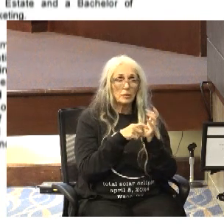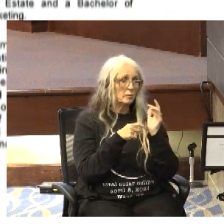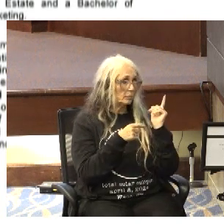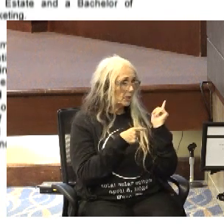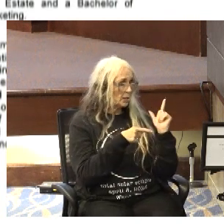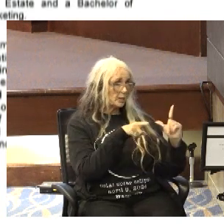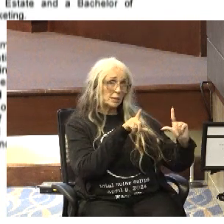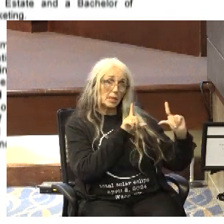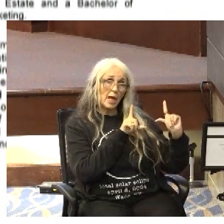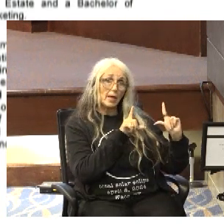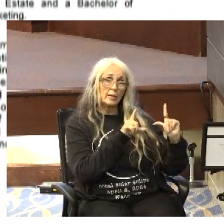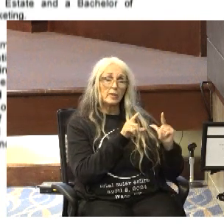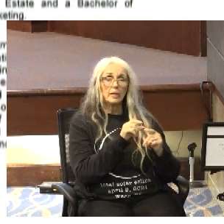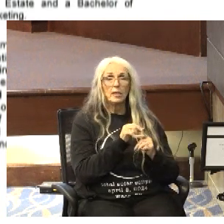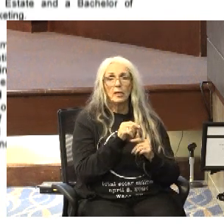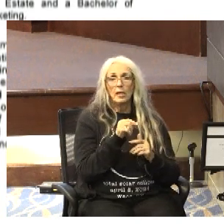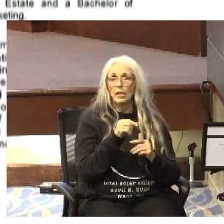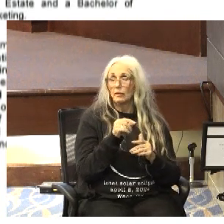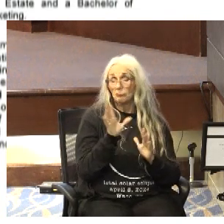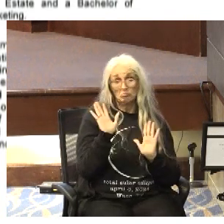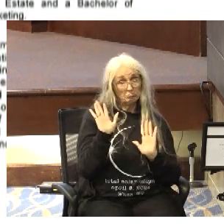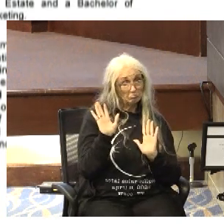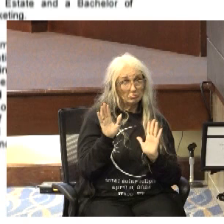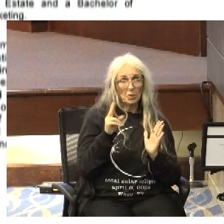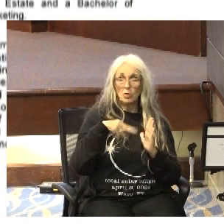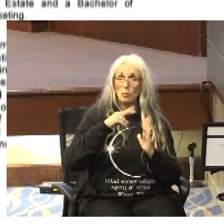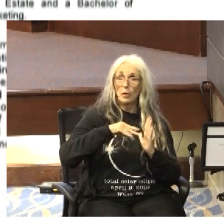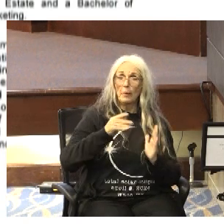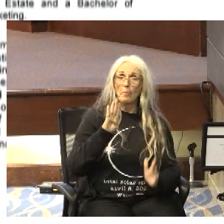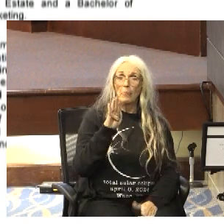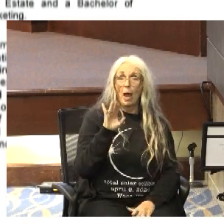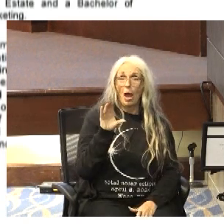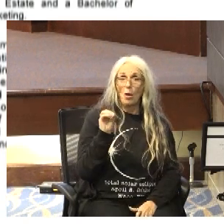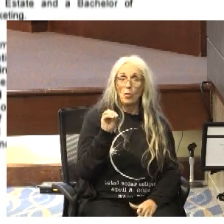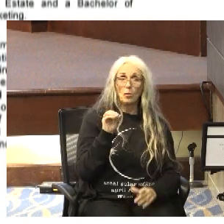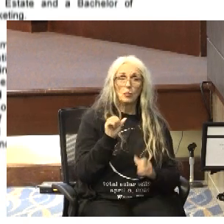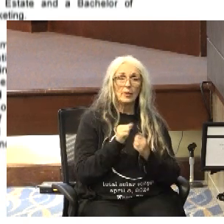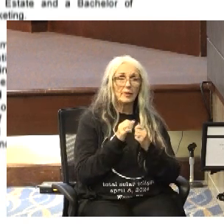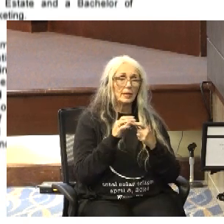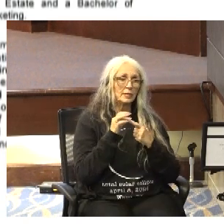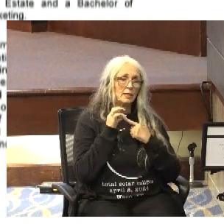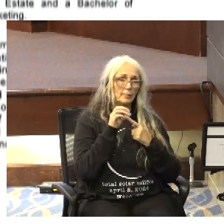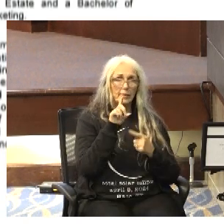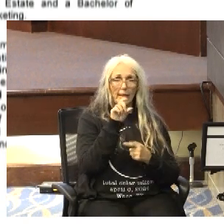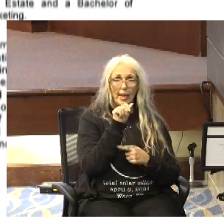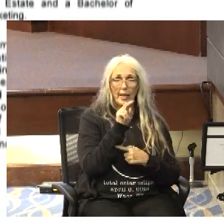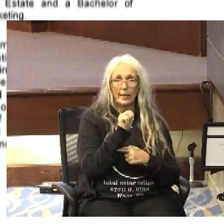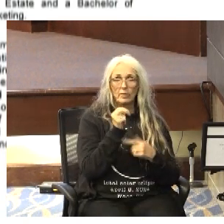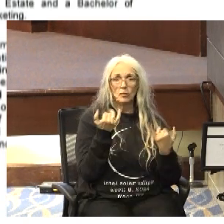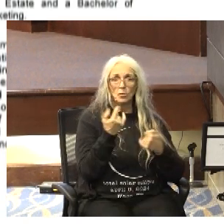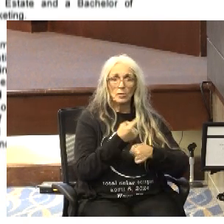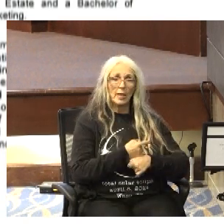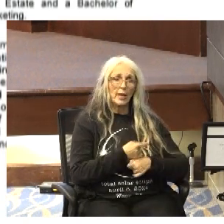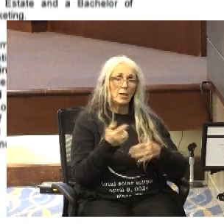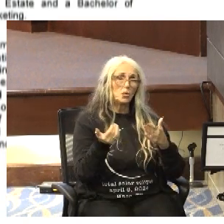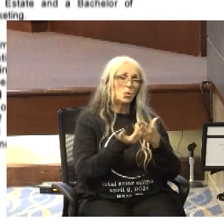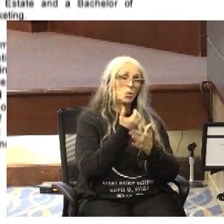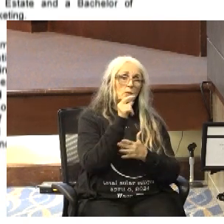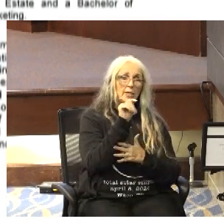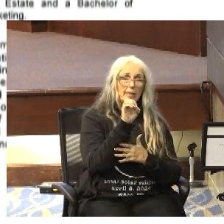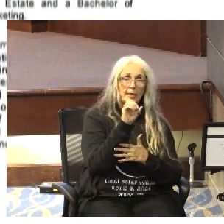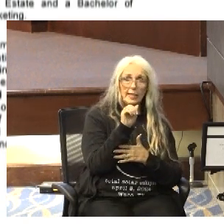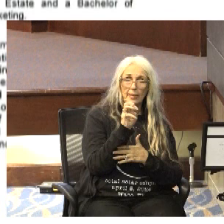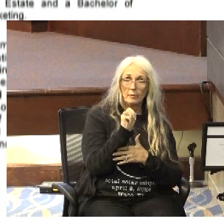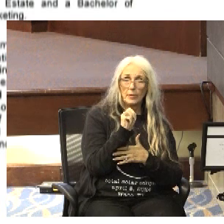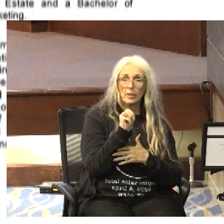slide, and feel free to read bios and whatnot, is that everyone you see up there, with the exception of Dan, who's here with us today and is new to our team,